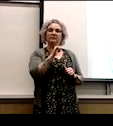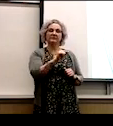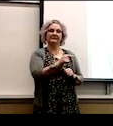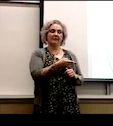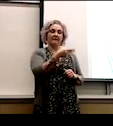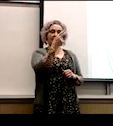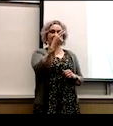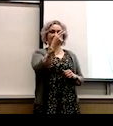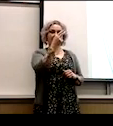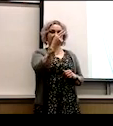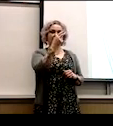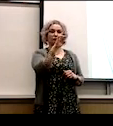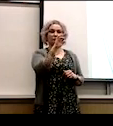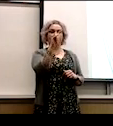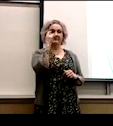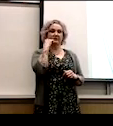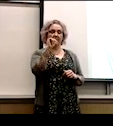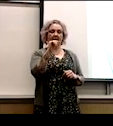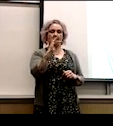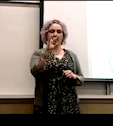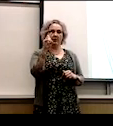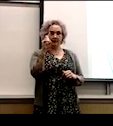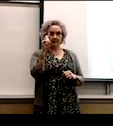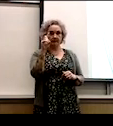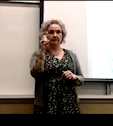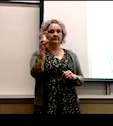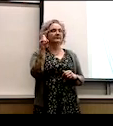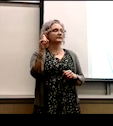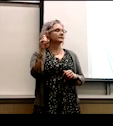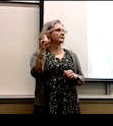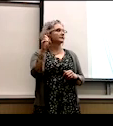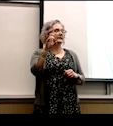literature search I did to prepare for this. This